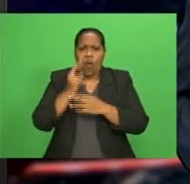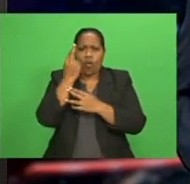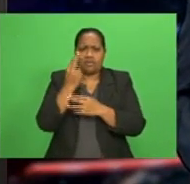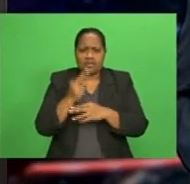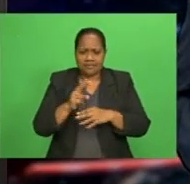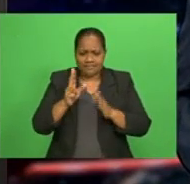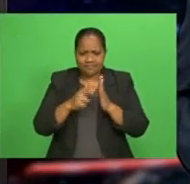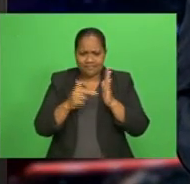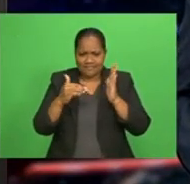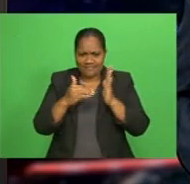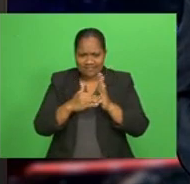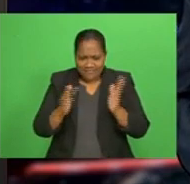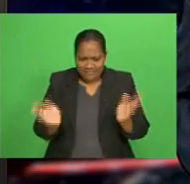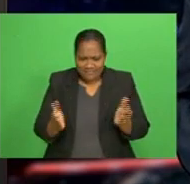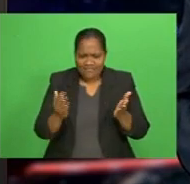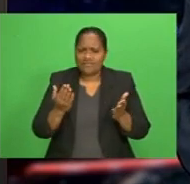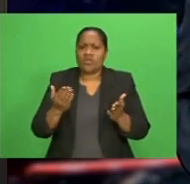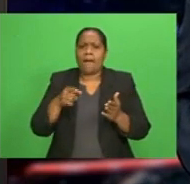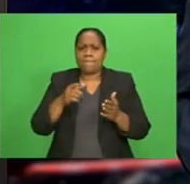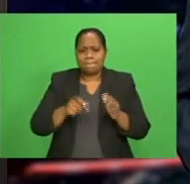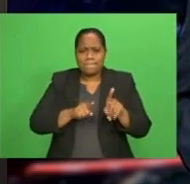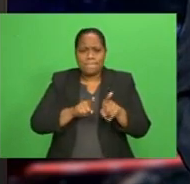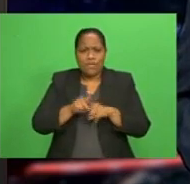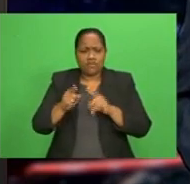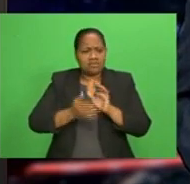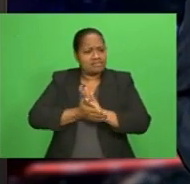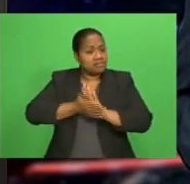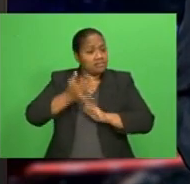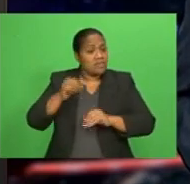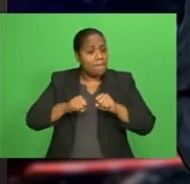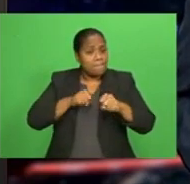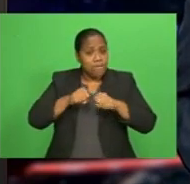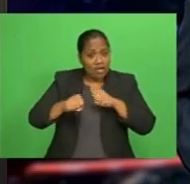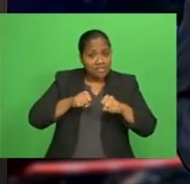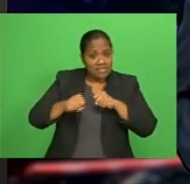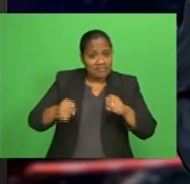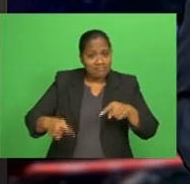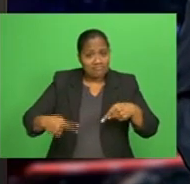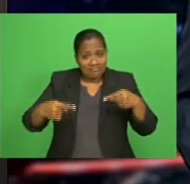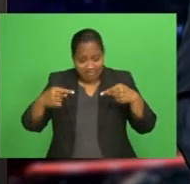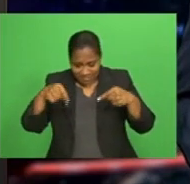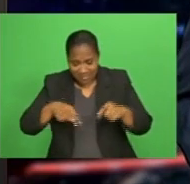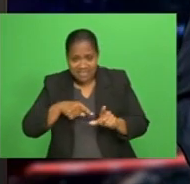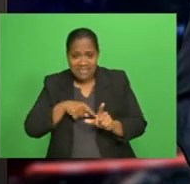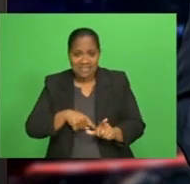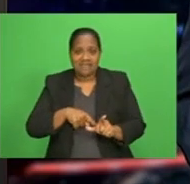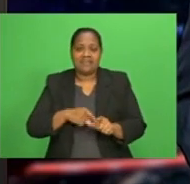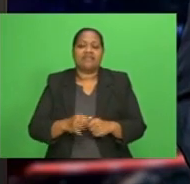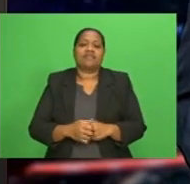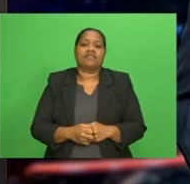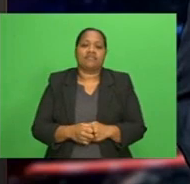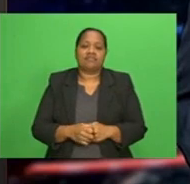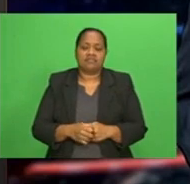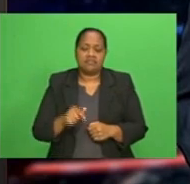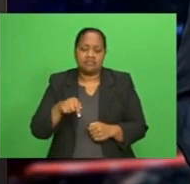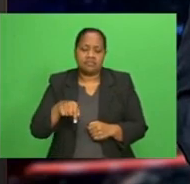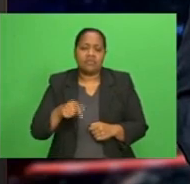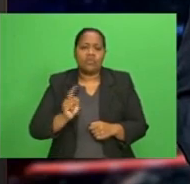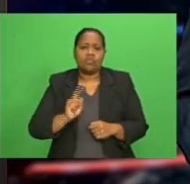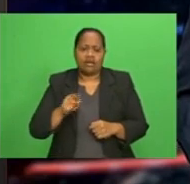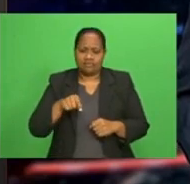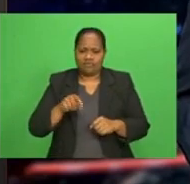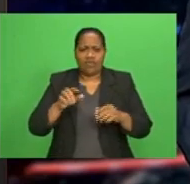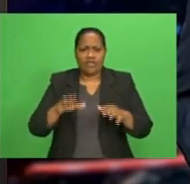one of the most high-profile boxing matches in the world this year. Organizers are keen to stage the 3rd installment of the